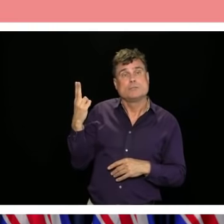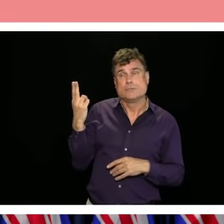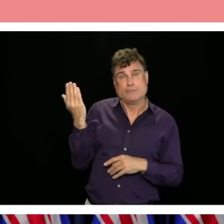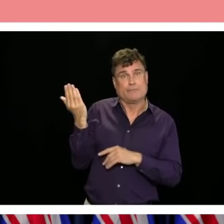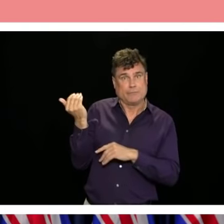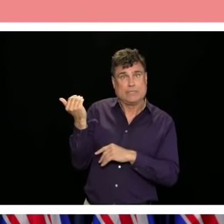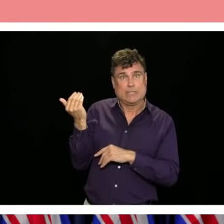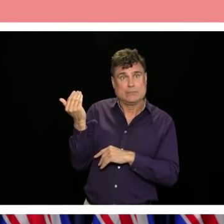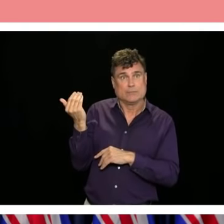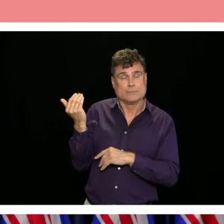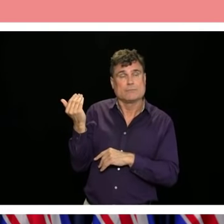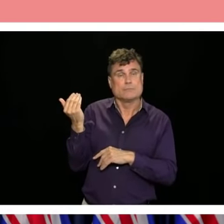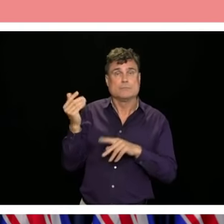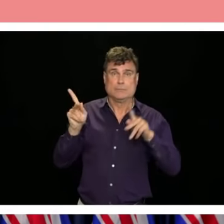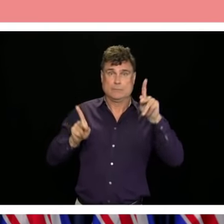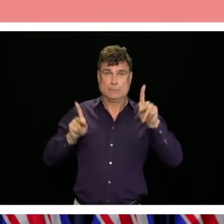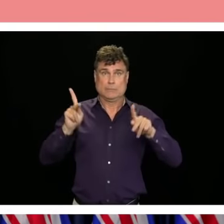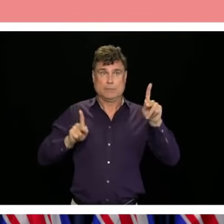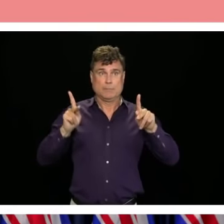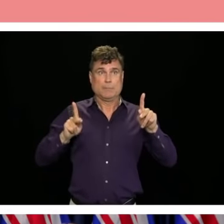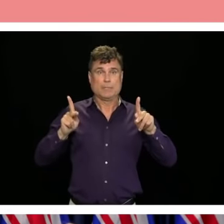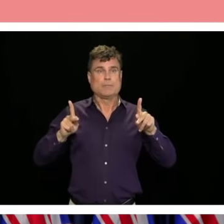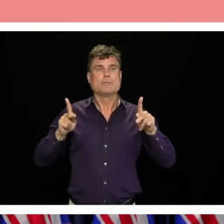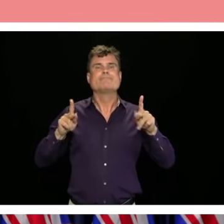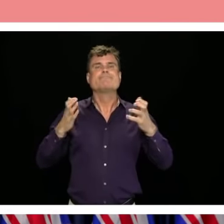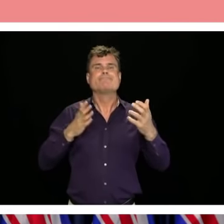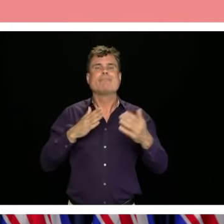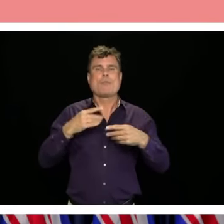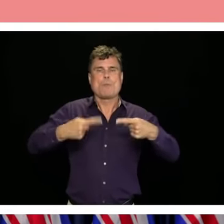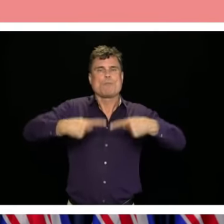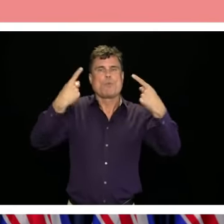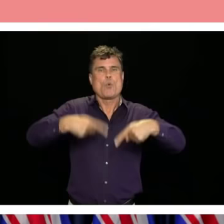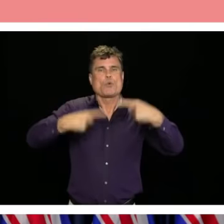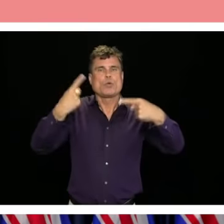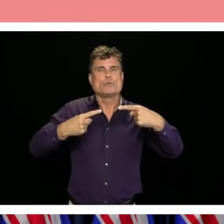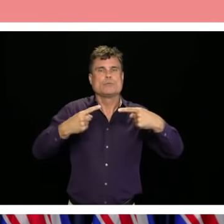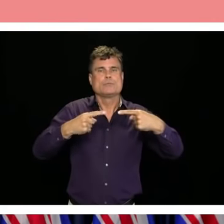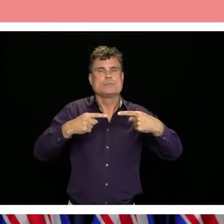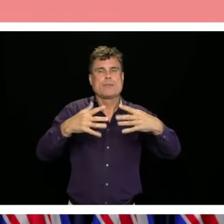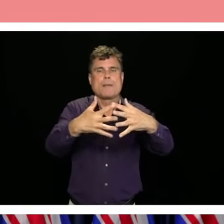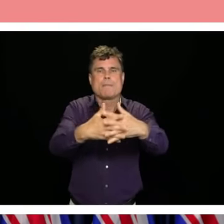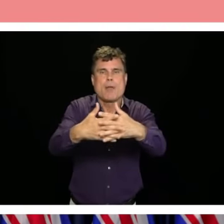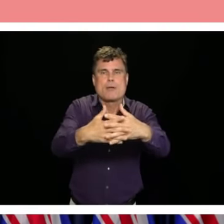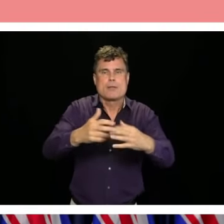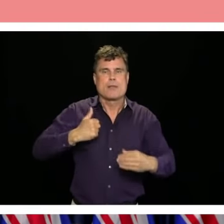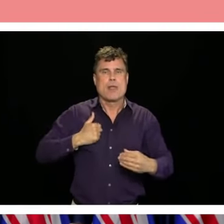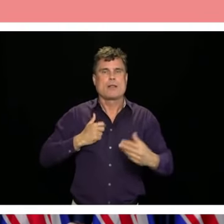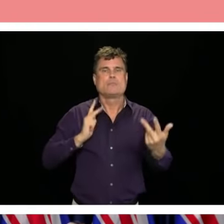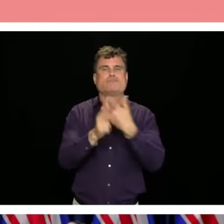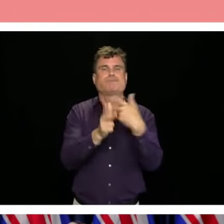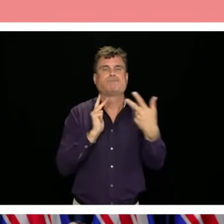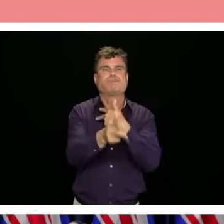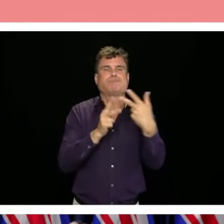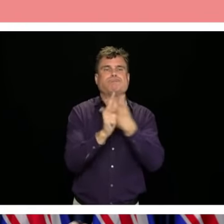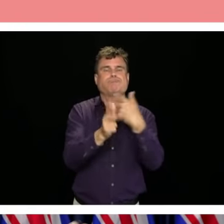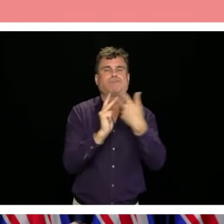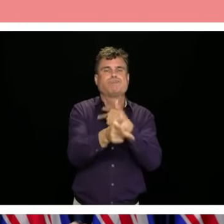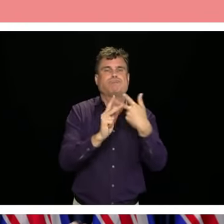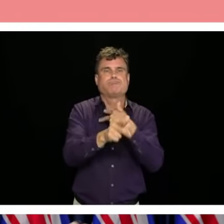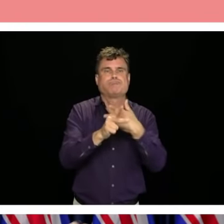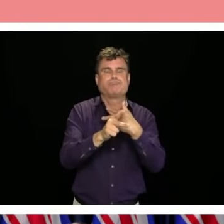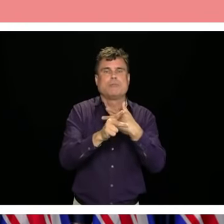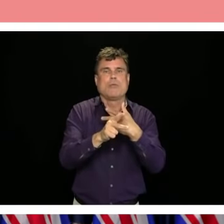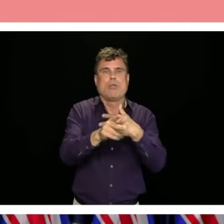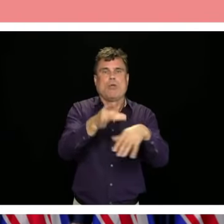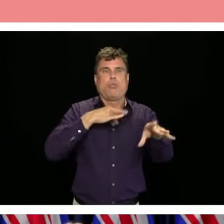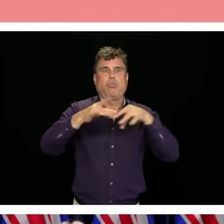transmission. What we do see is around March 10th, time frame there, we have a steady and